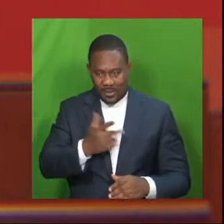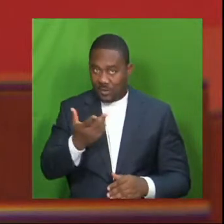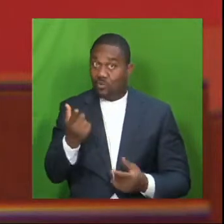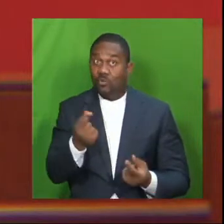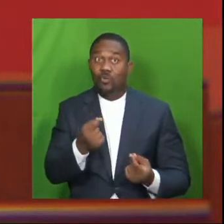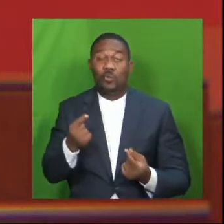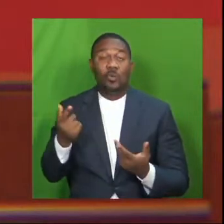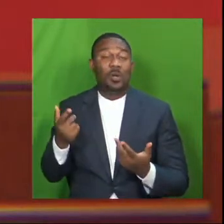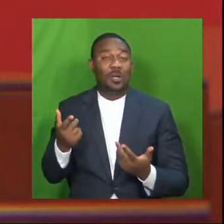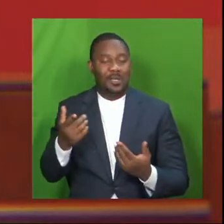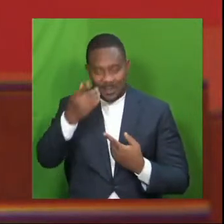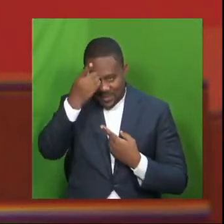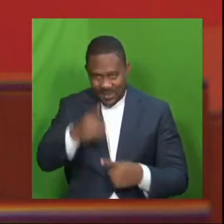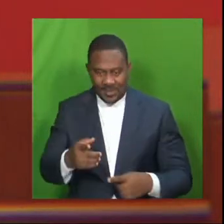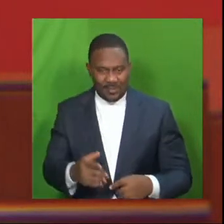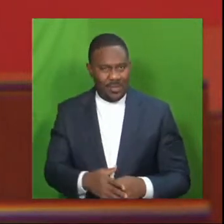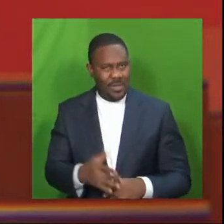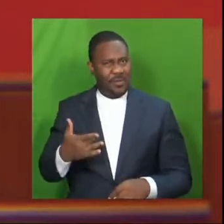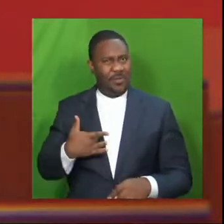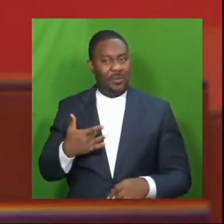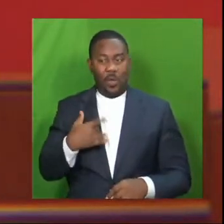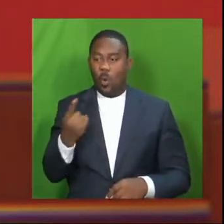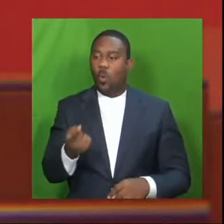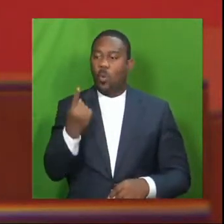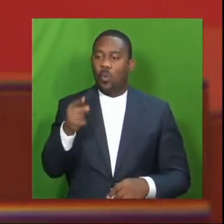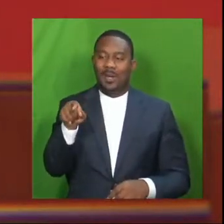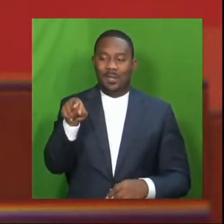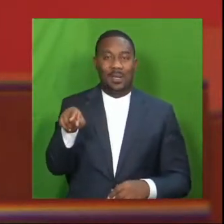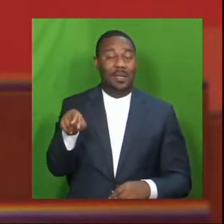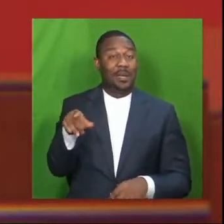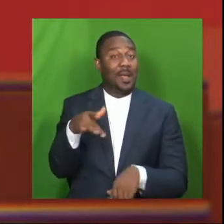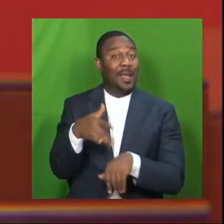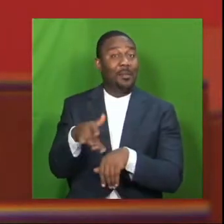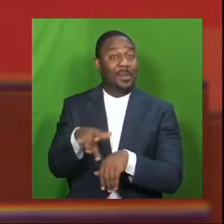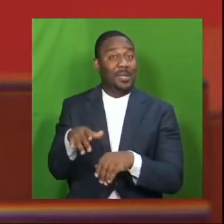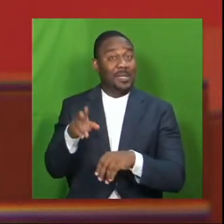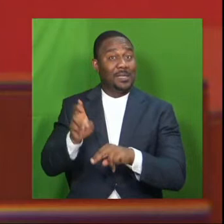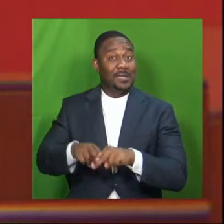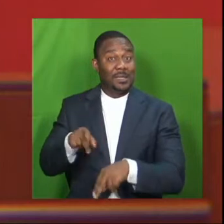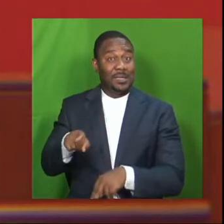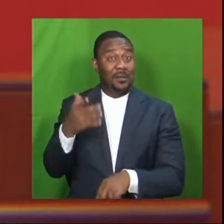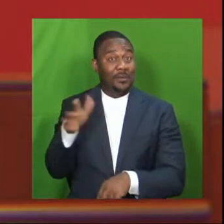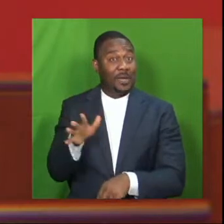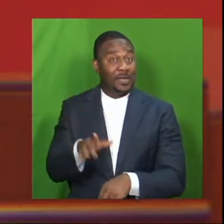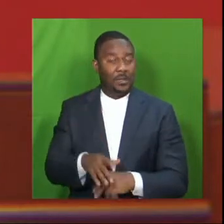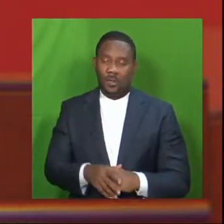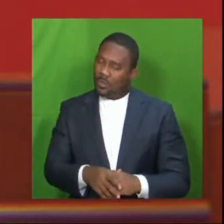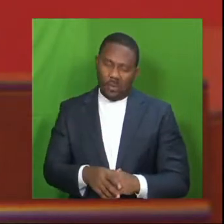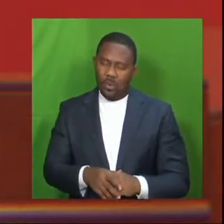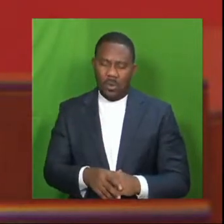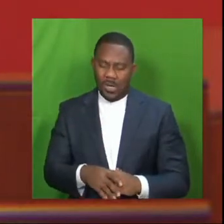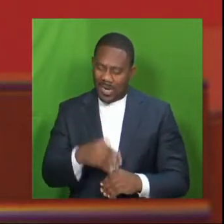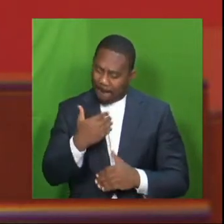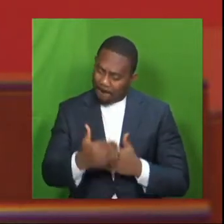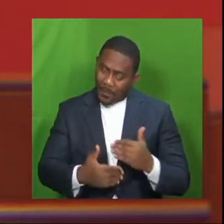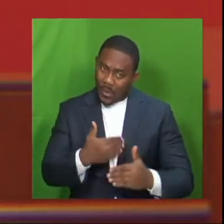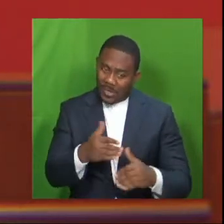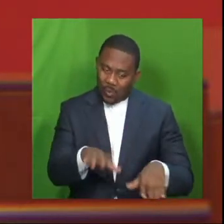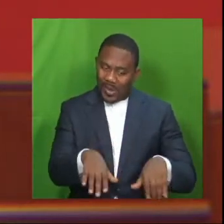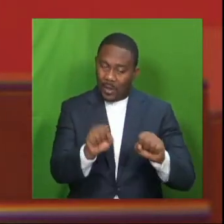only talking about the vacation of the seat, but the procedure to